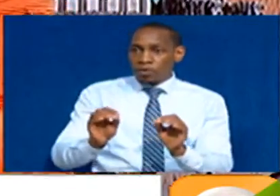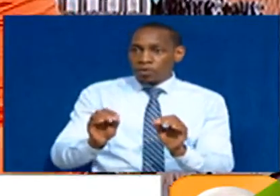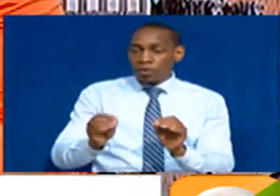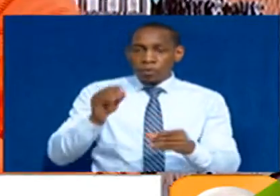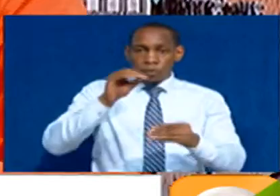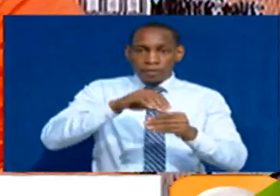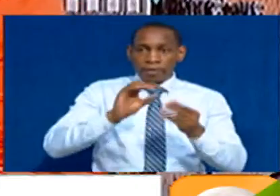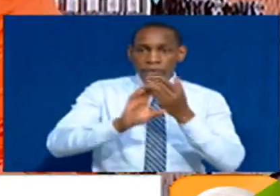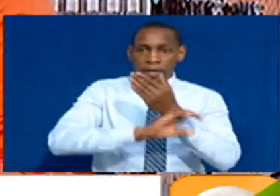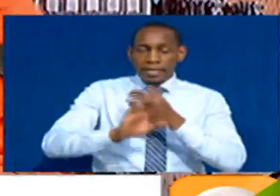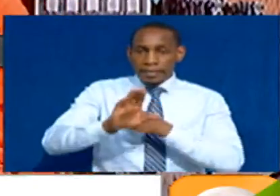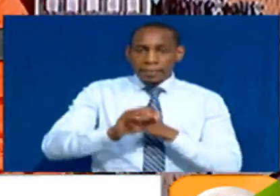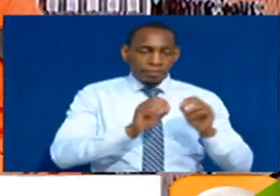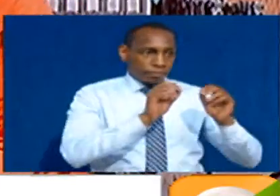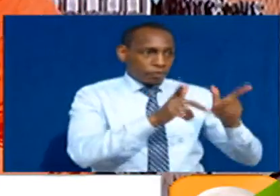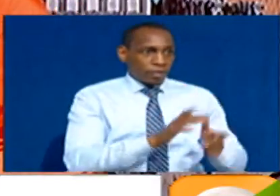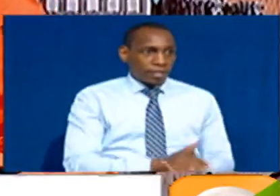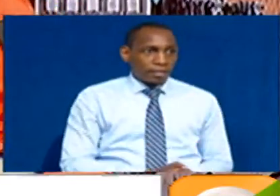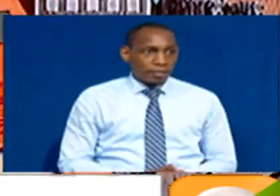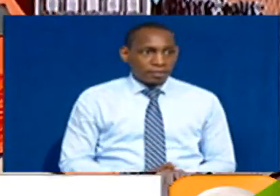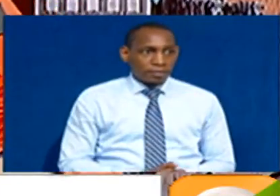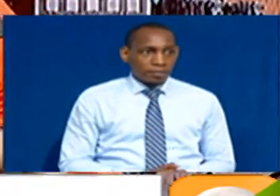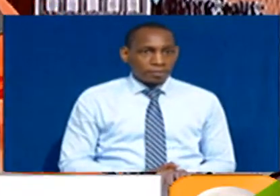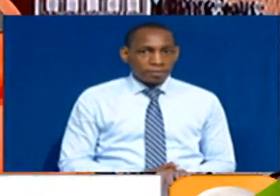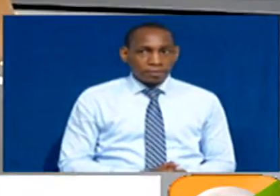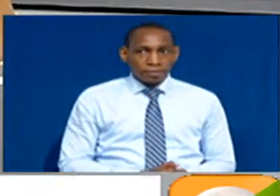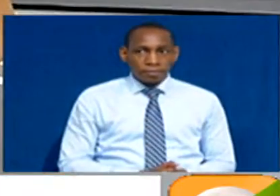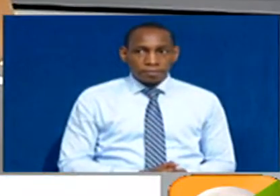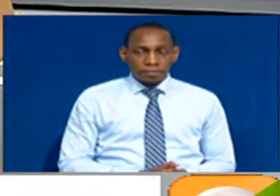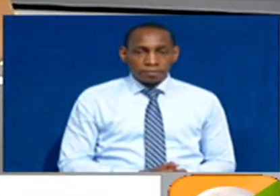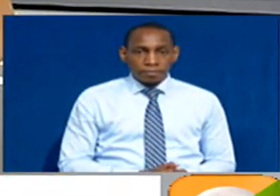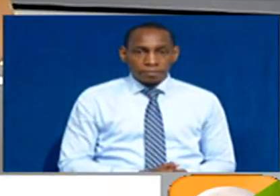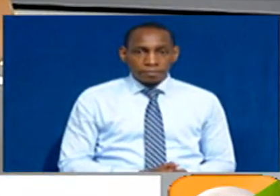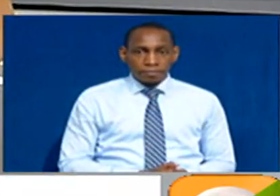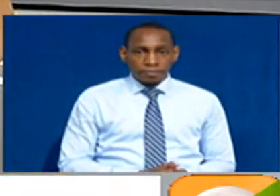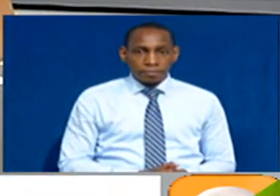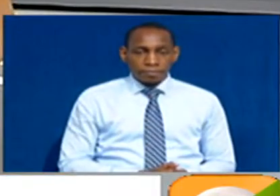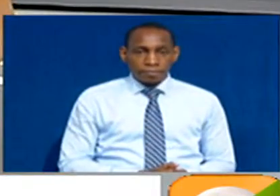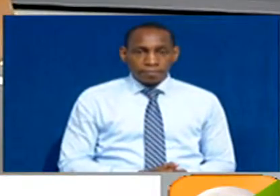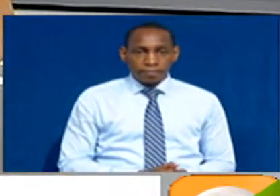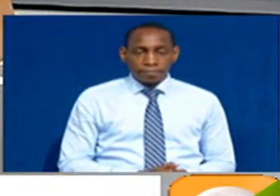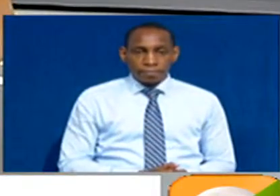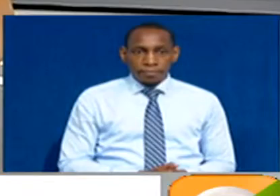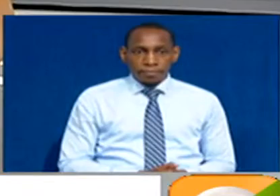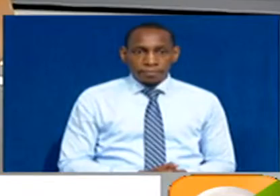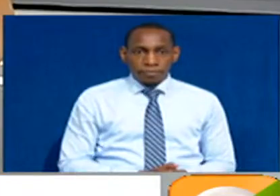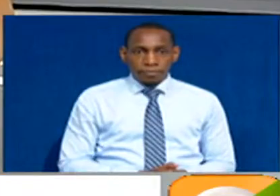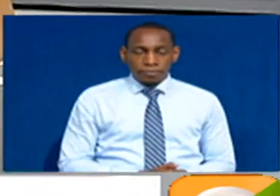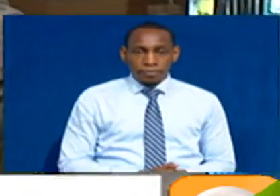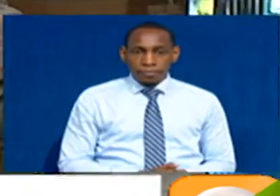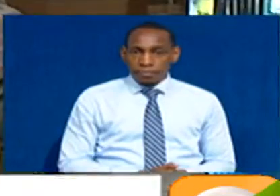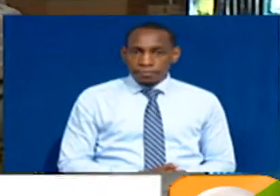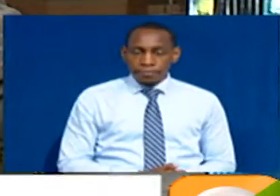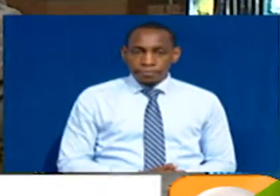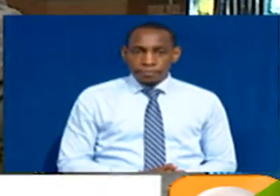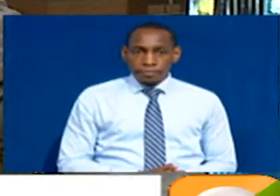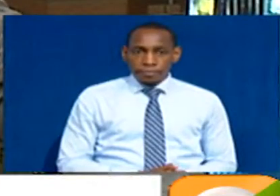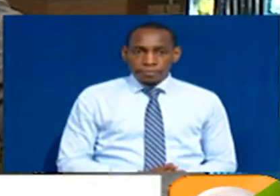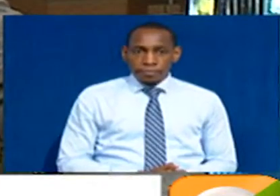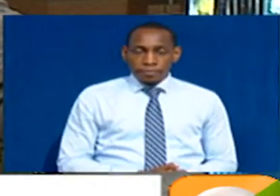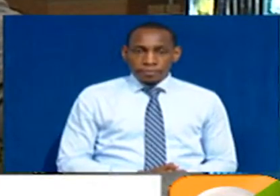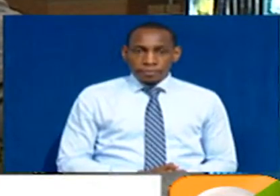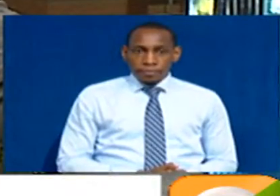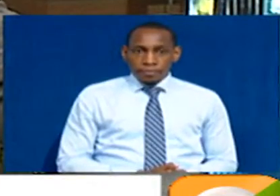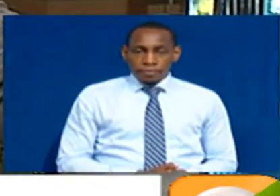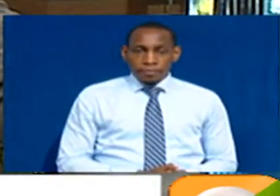investors from investing in your country. Okay. And I was going to say, we've lost a lot of money since independence, the reports out there, but that's a story for another day. We'll have